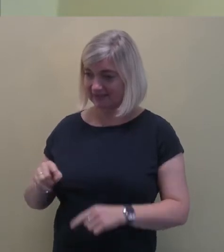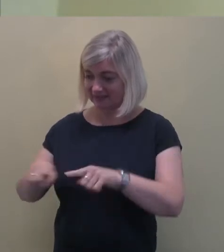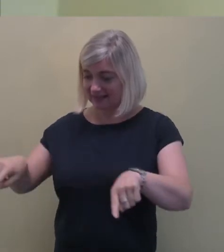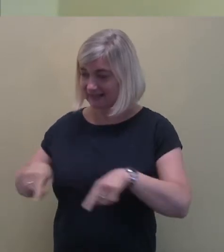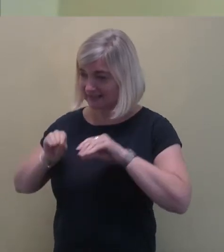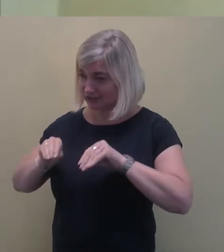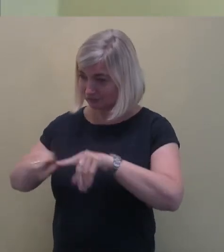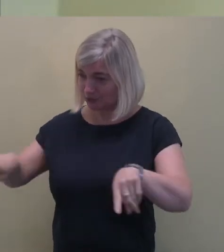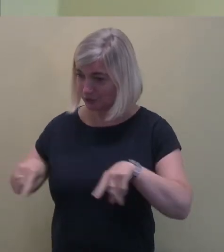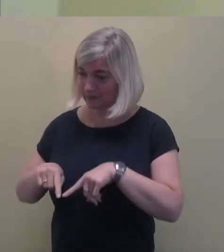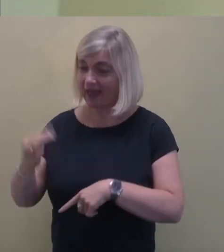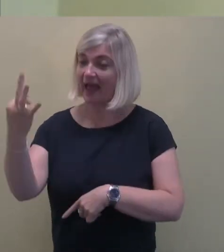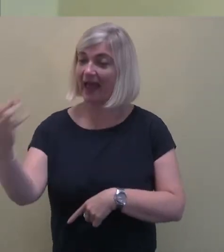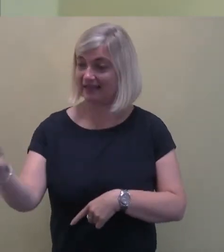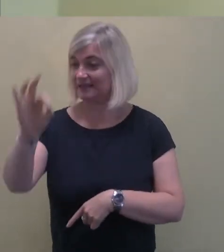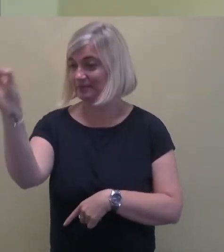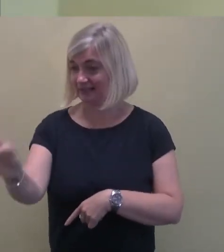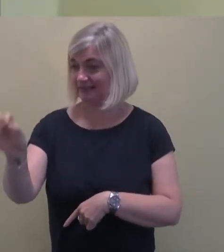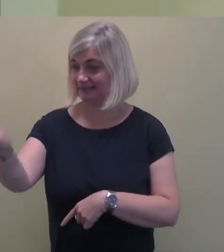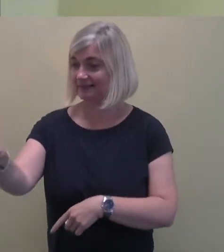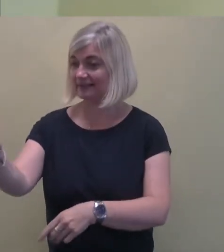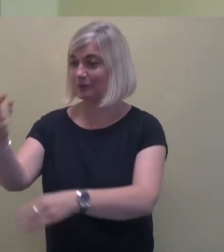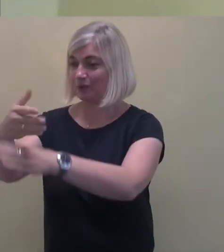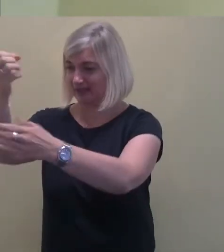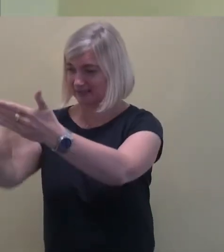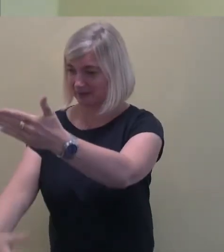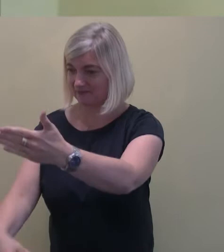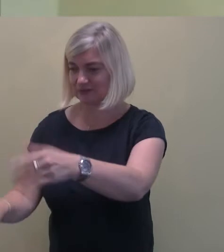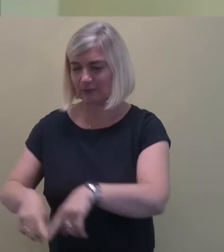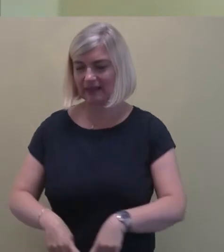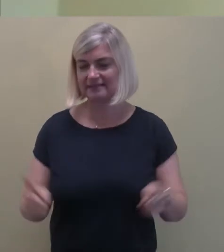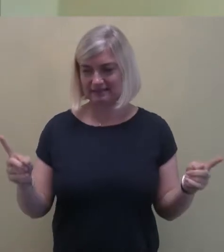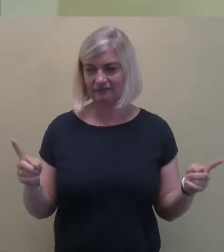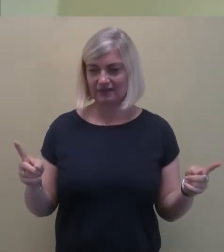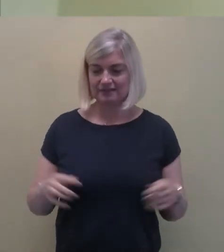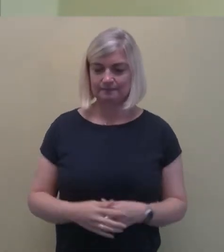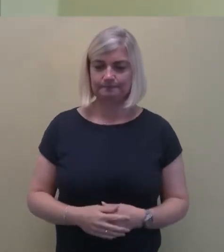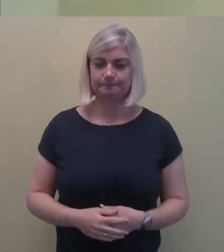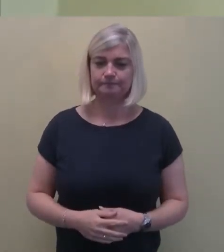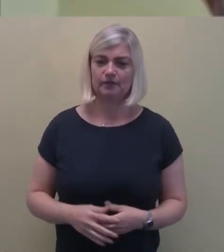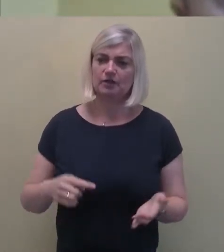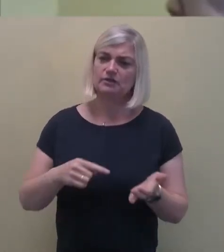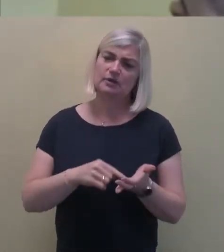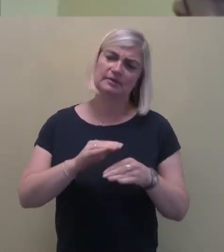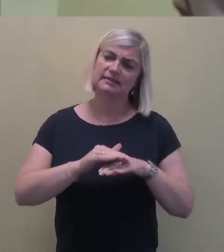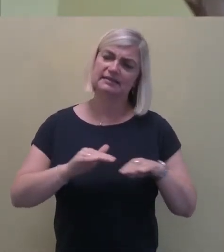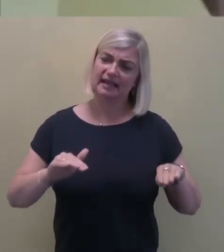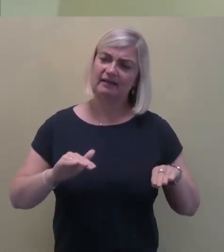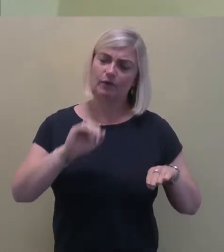will recognise it because it's a high quality course and you'll be able to progress on to do a degree should you wish to do that. In terms of